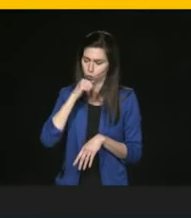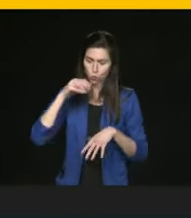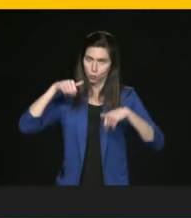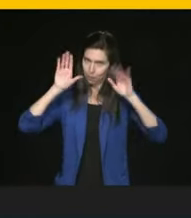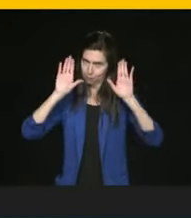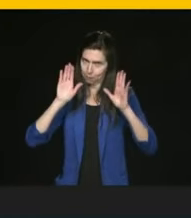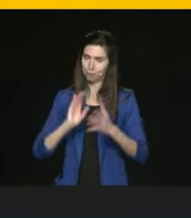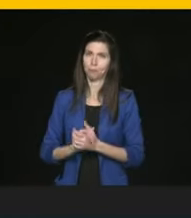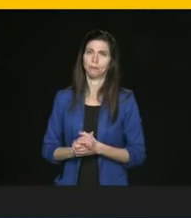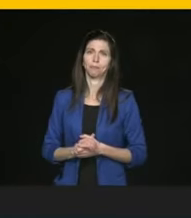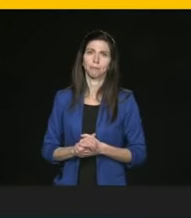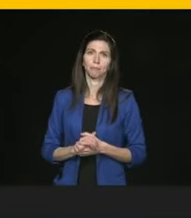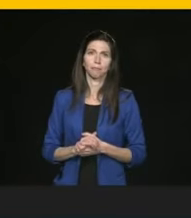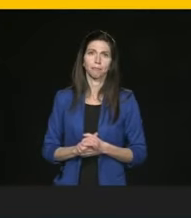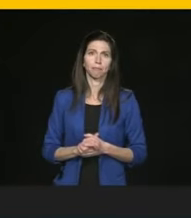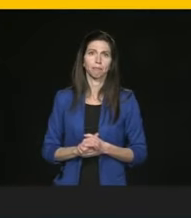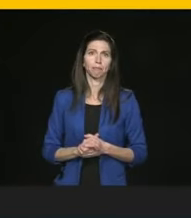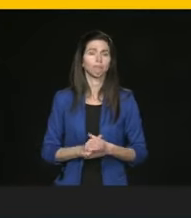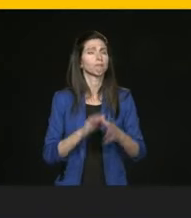Next question.